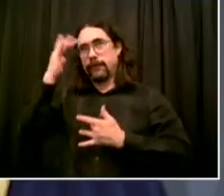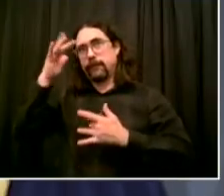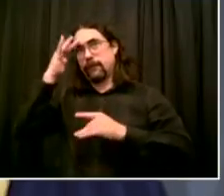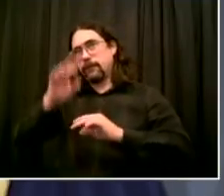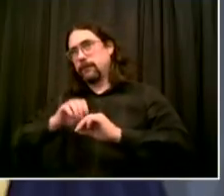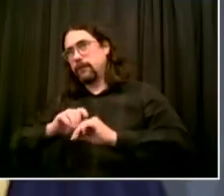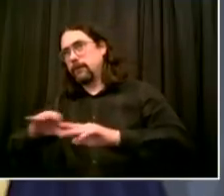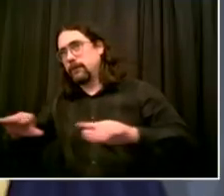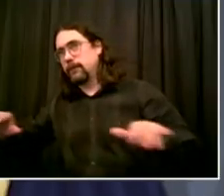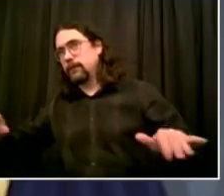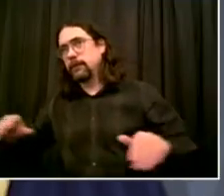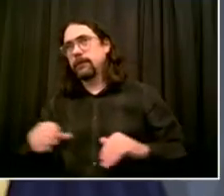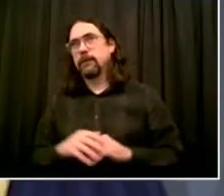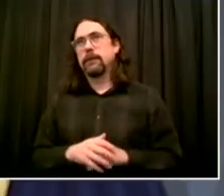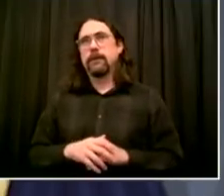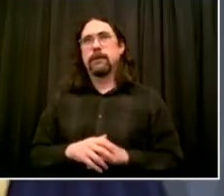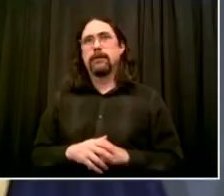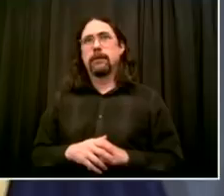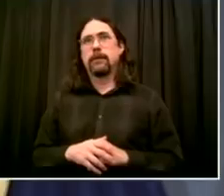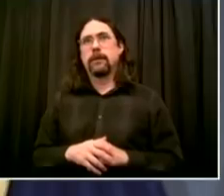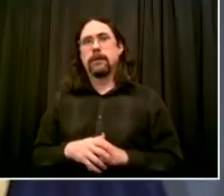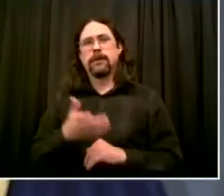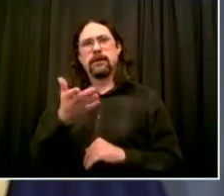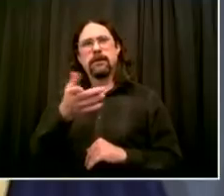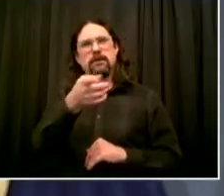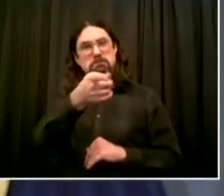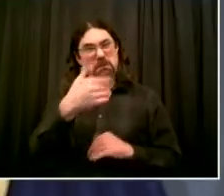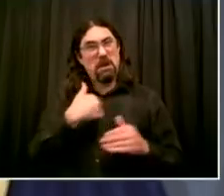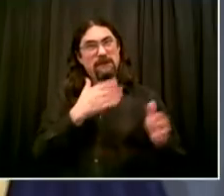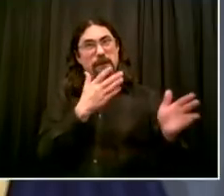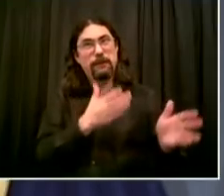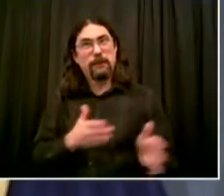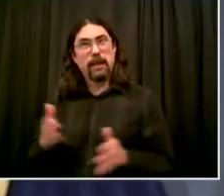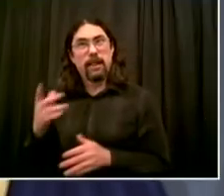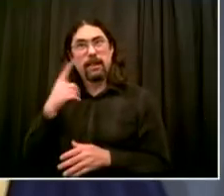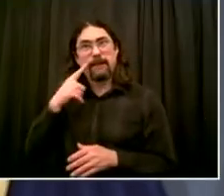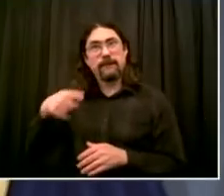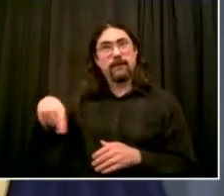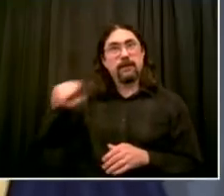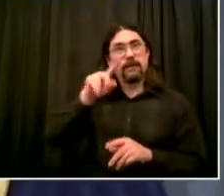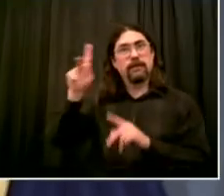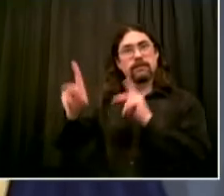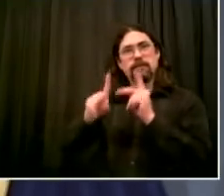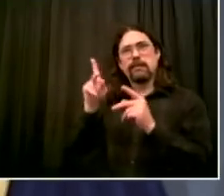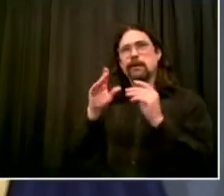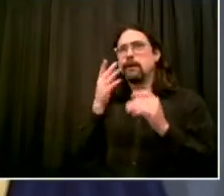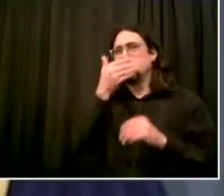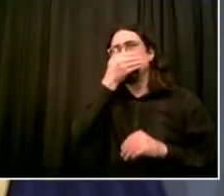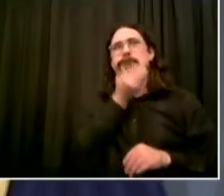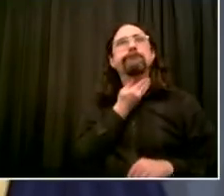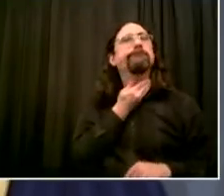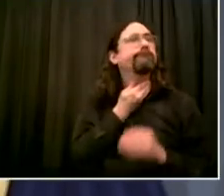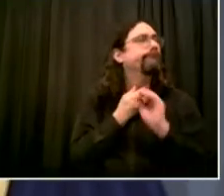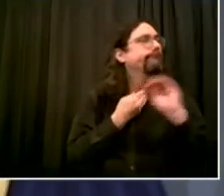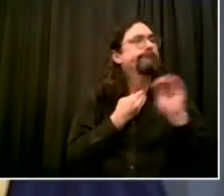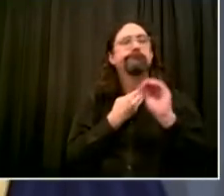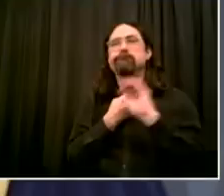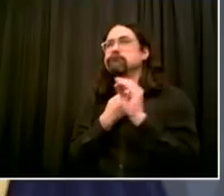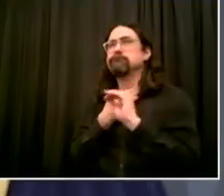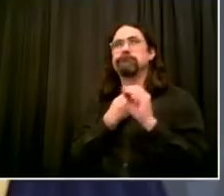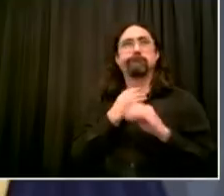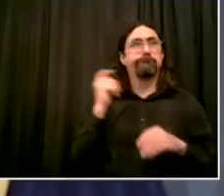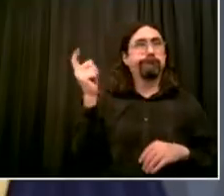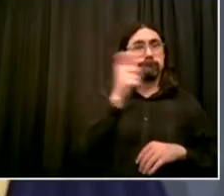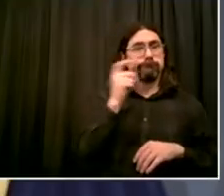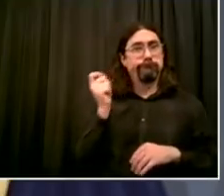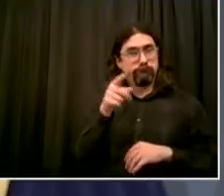anything? No, Abu, look, I don't think that's going to be productive, and I'm answering your question straight up. Do we have a